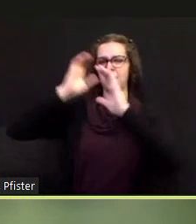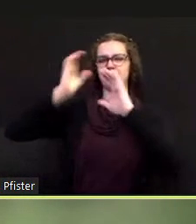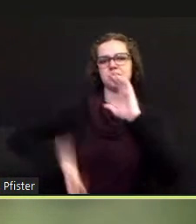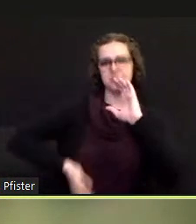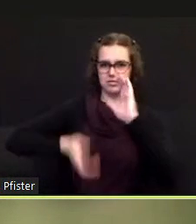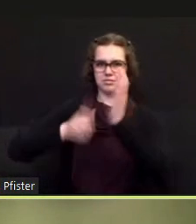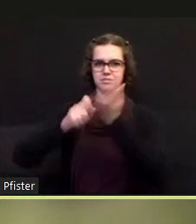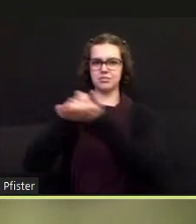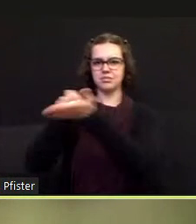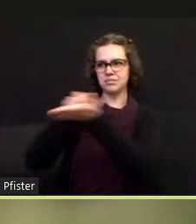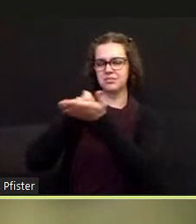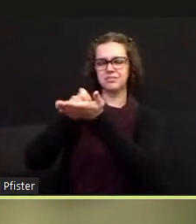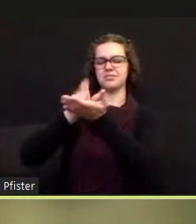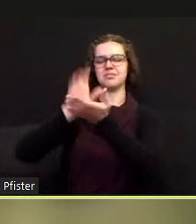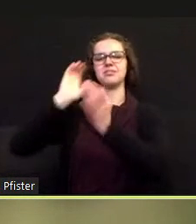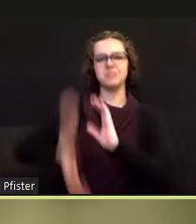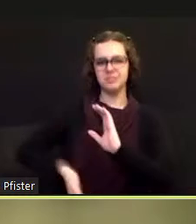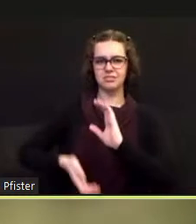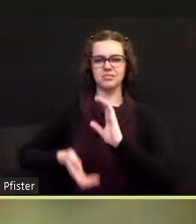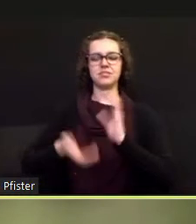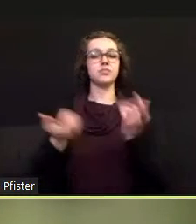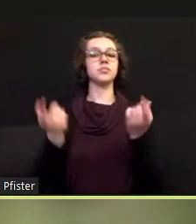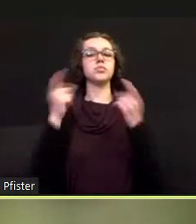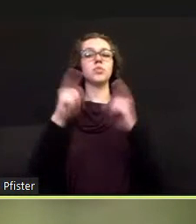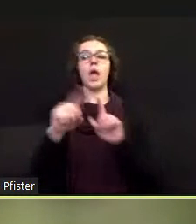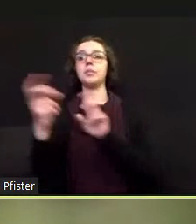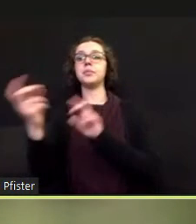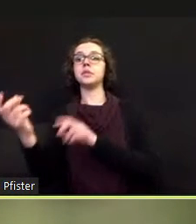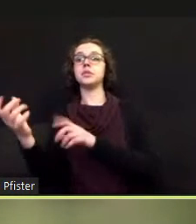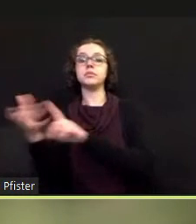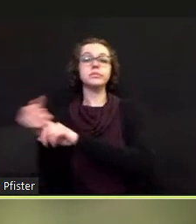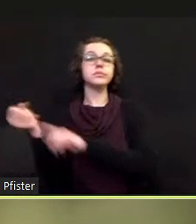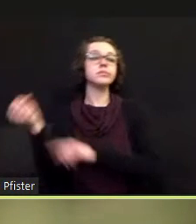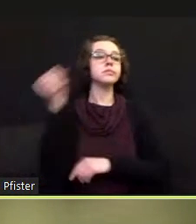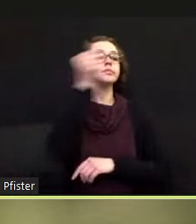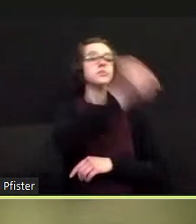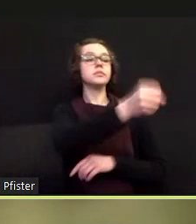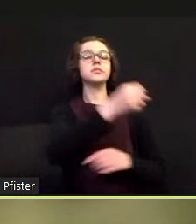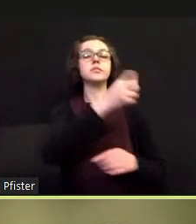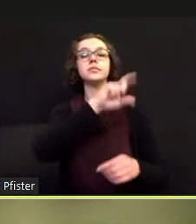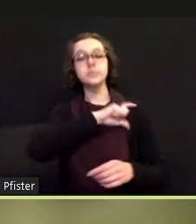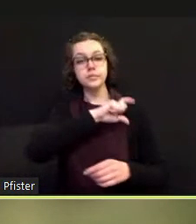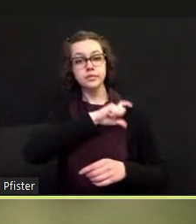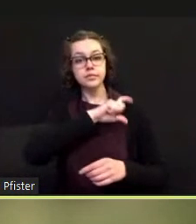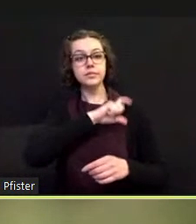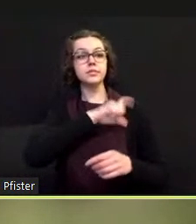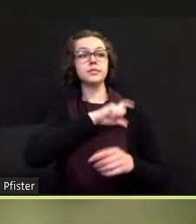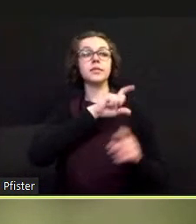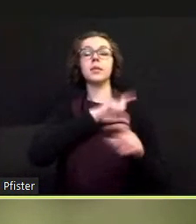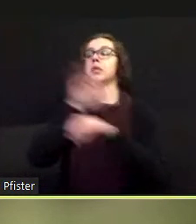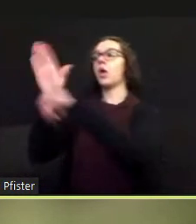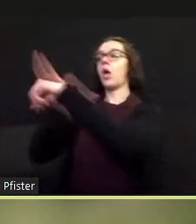they went to the police station, and the police brought in an interpreter.